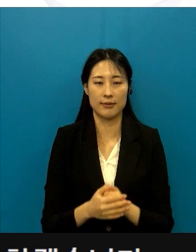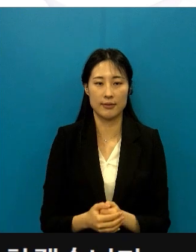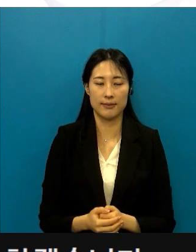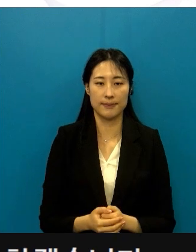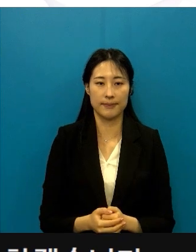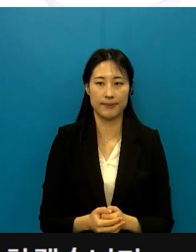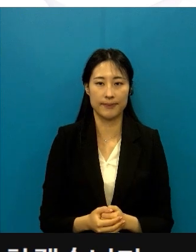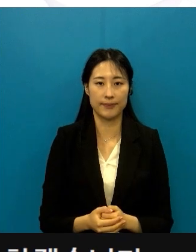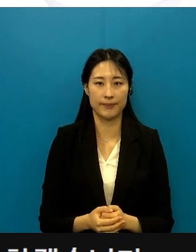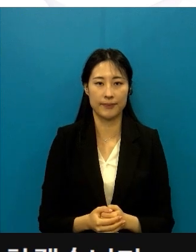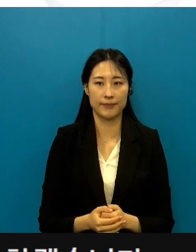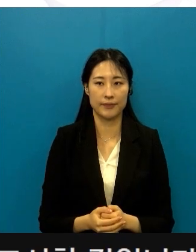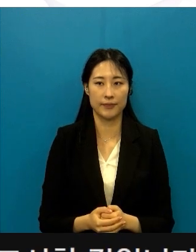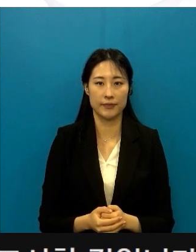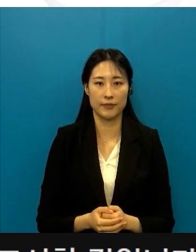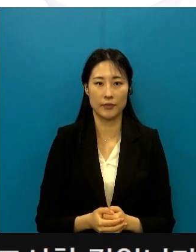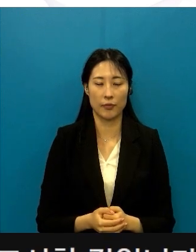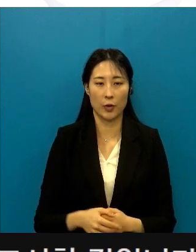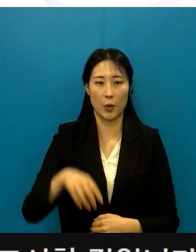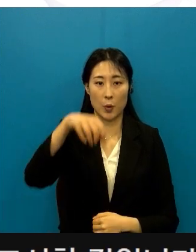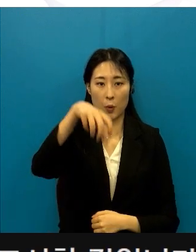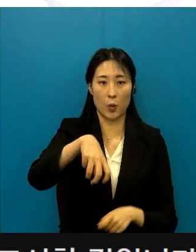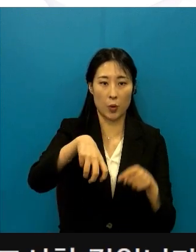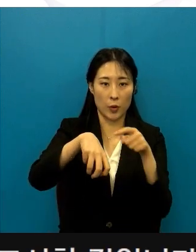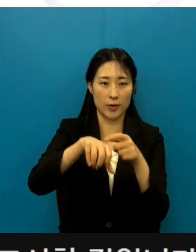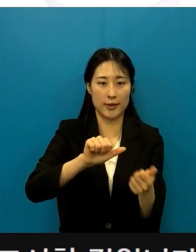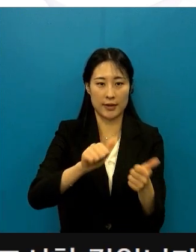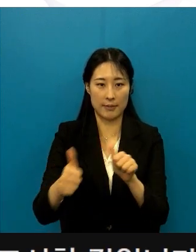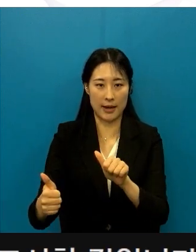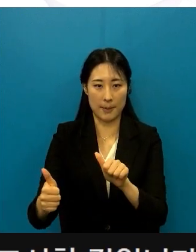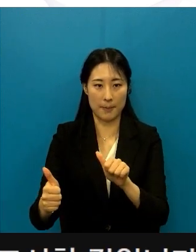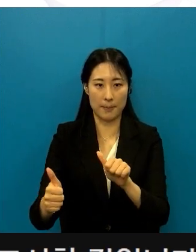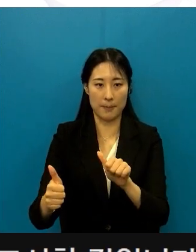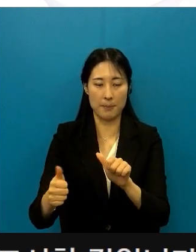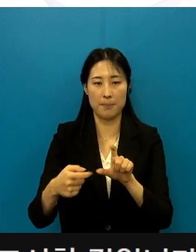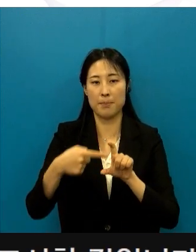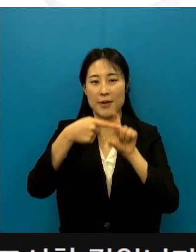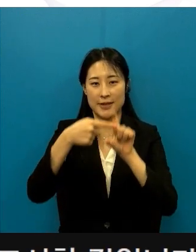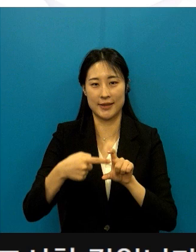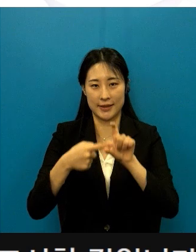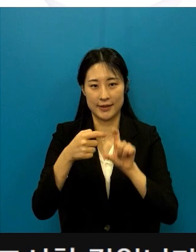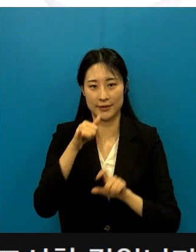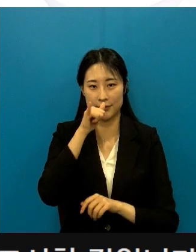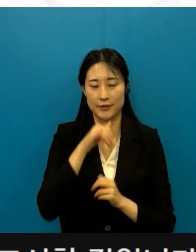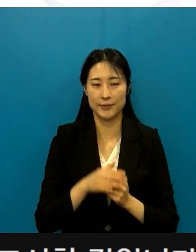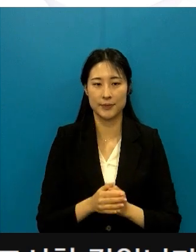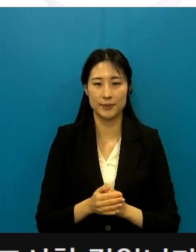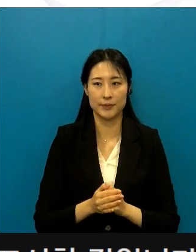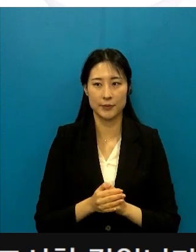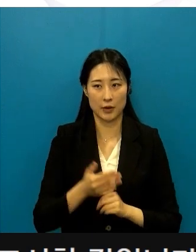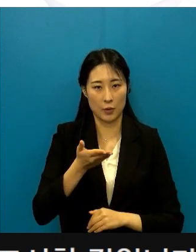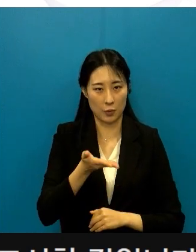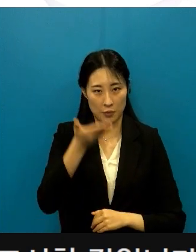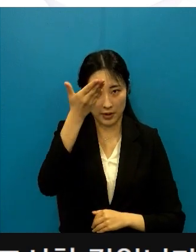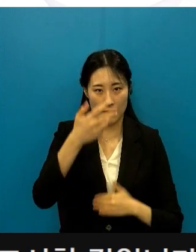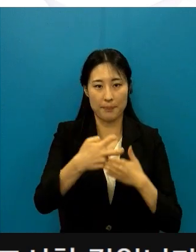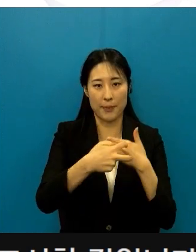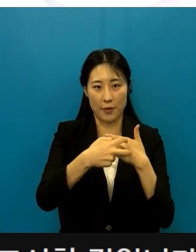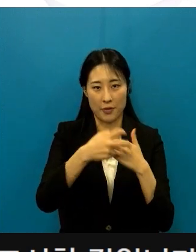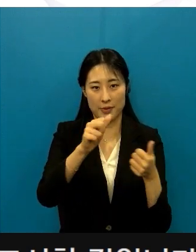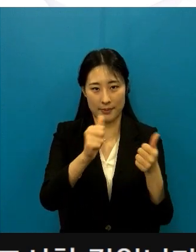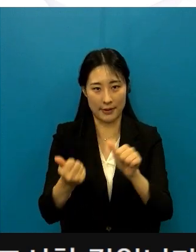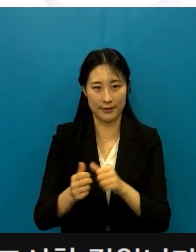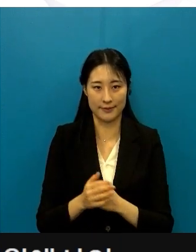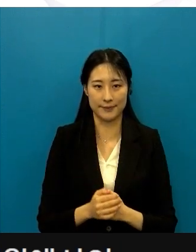those places. The top line shows us deaths in hospital. So most individuals, as was seen